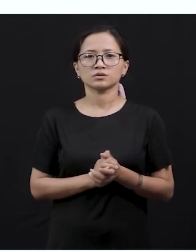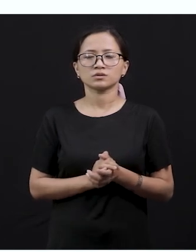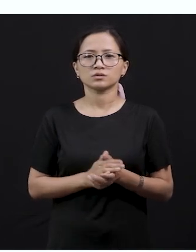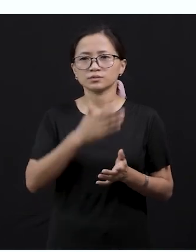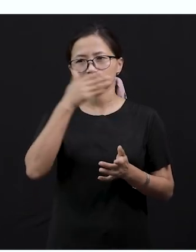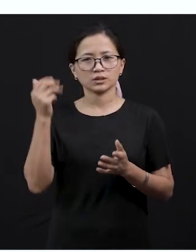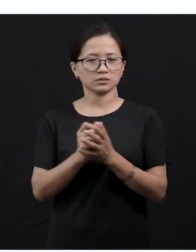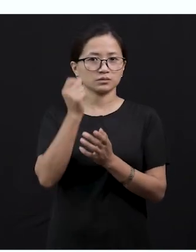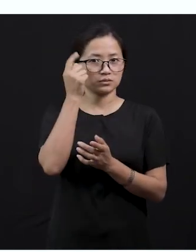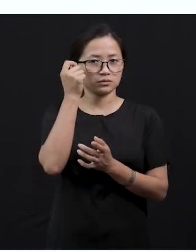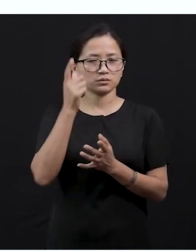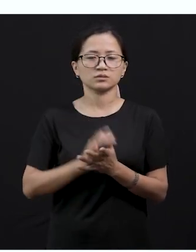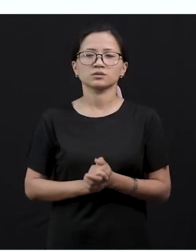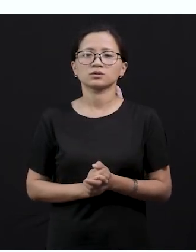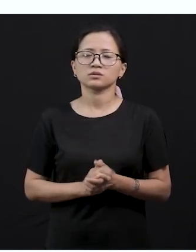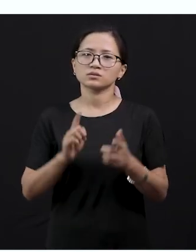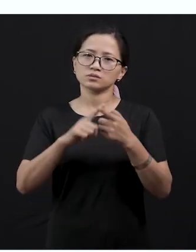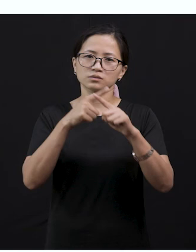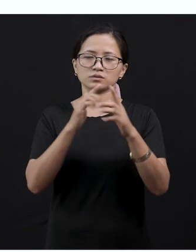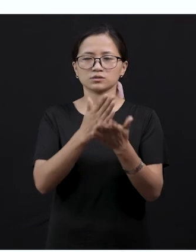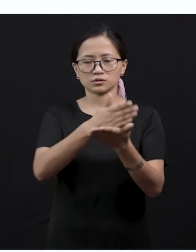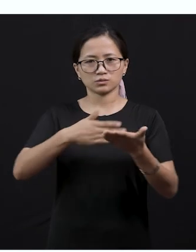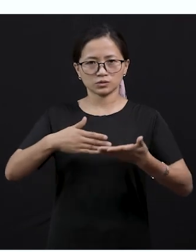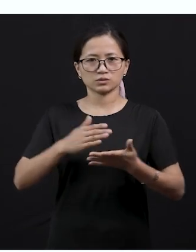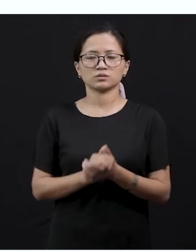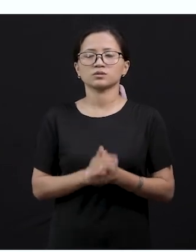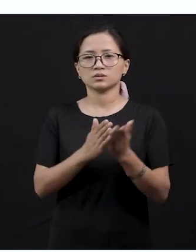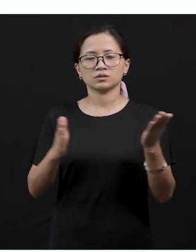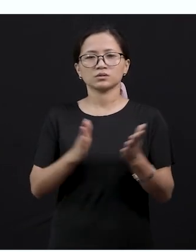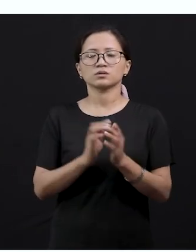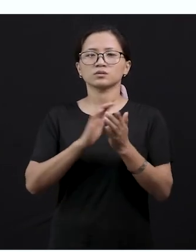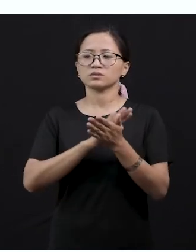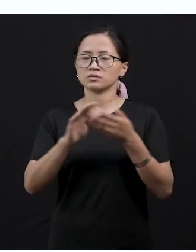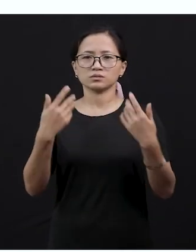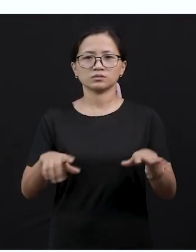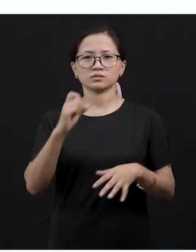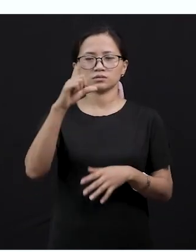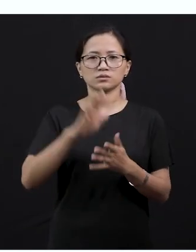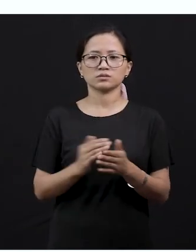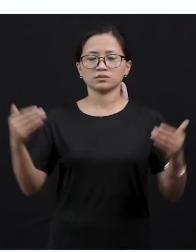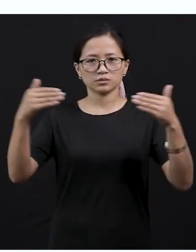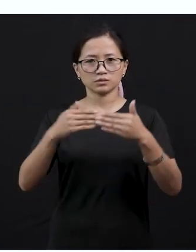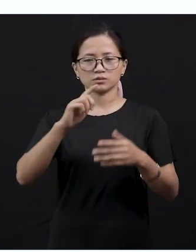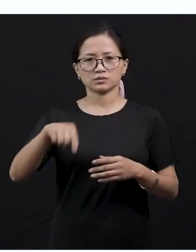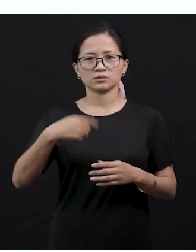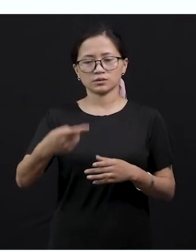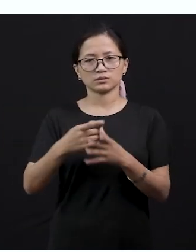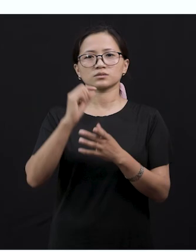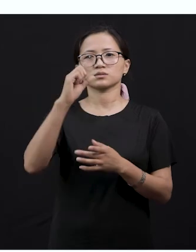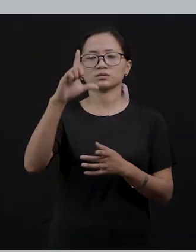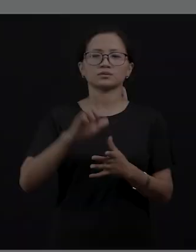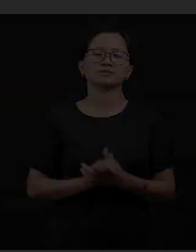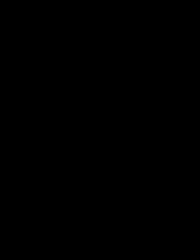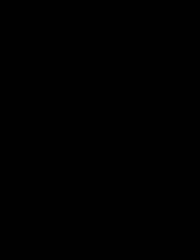for a better understanding, since this is the exercise portion, okay? So this will be the end for today's class and we will meet in the next class.